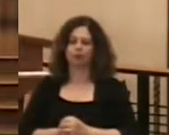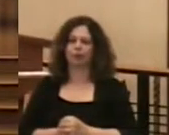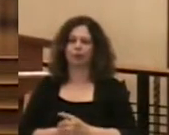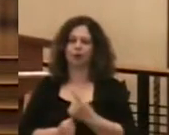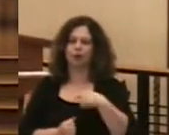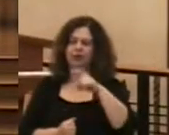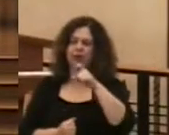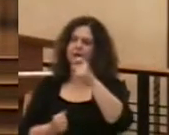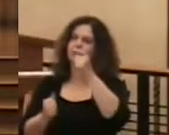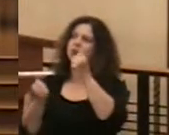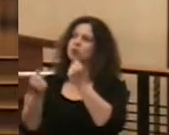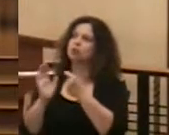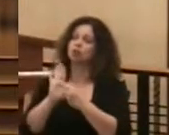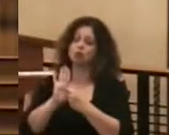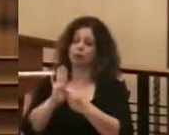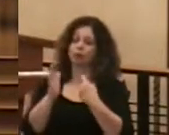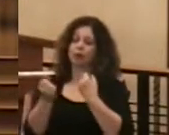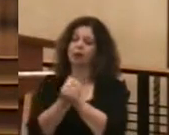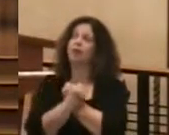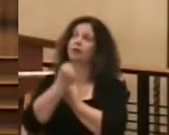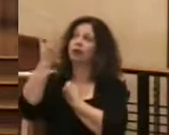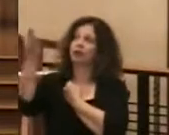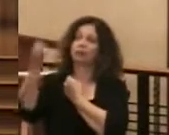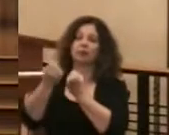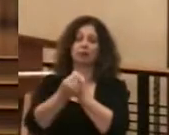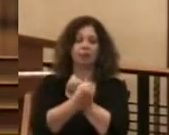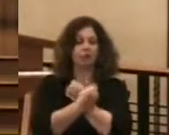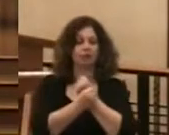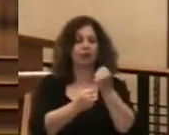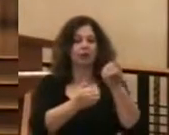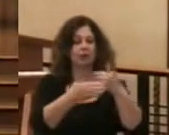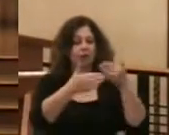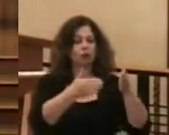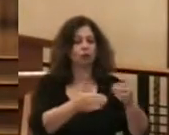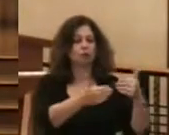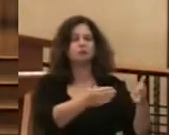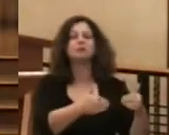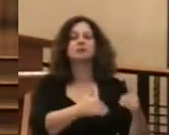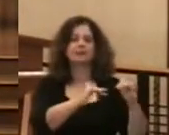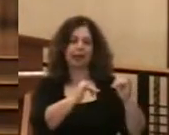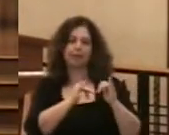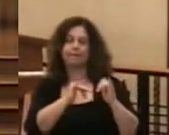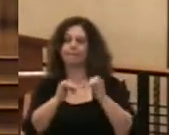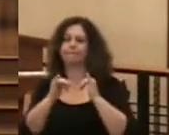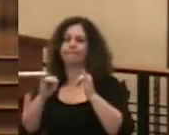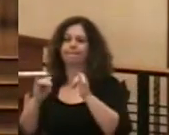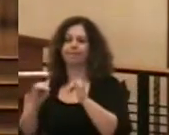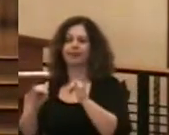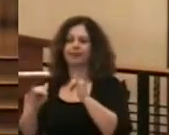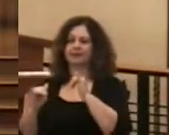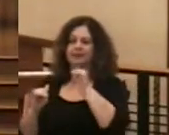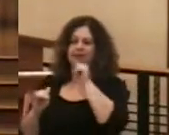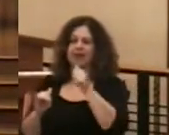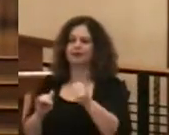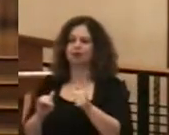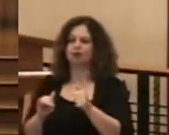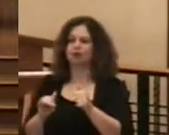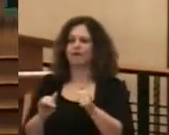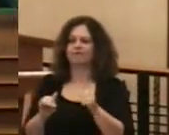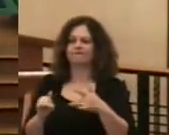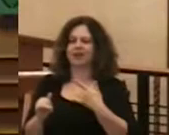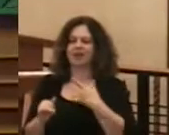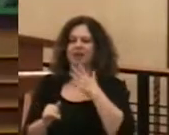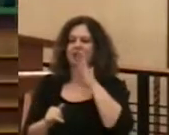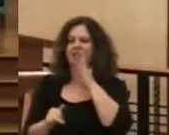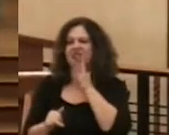love God and love our neighbor as ourselves. We are not to fall into lust and adultery